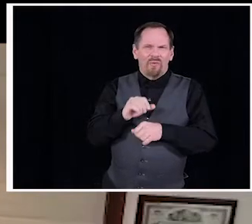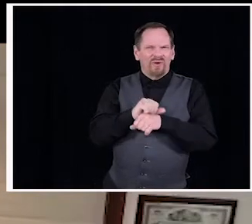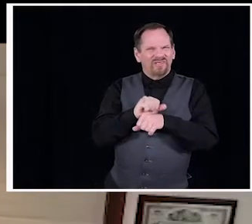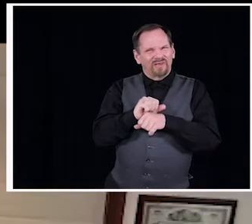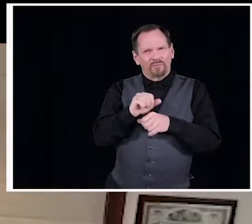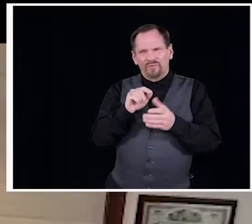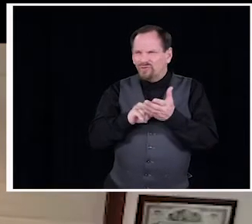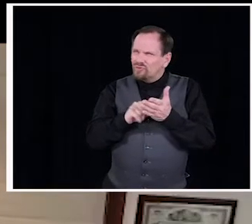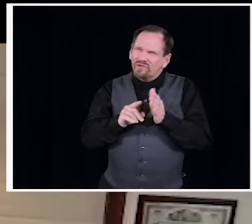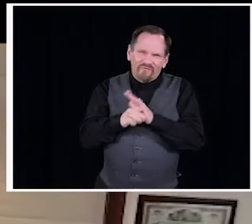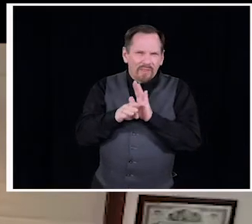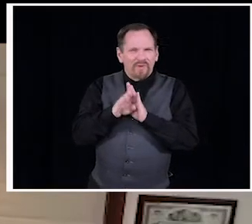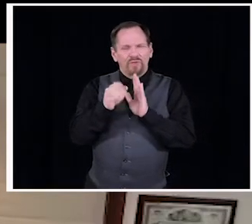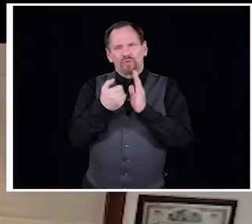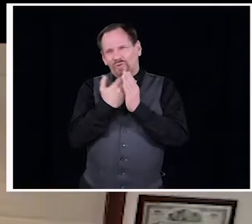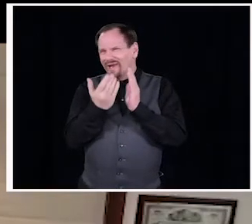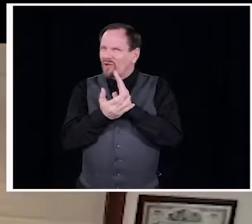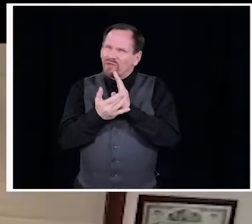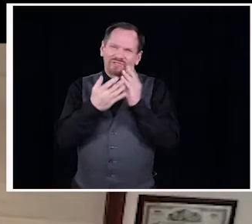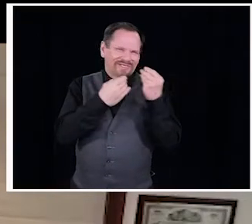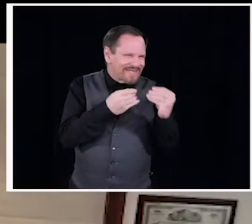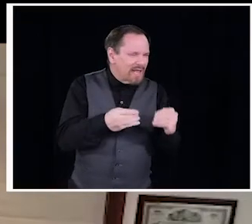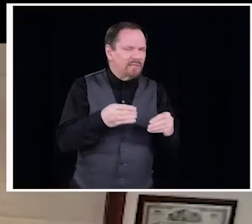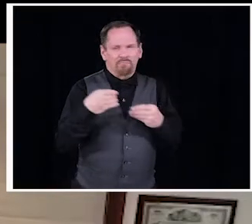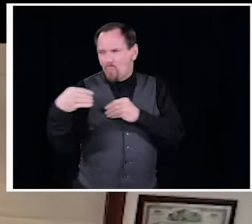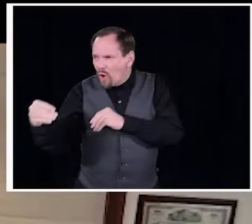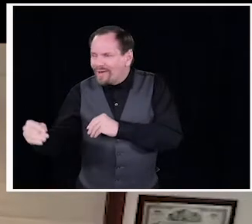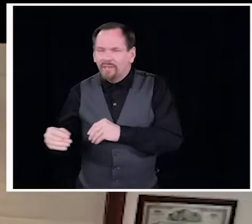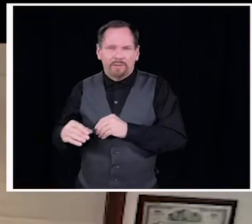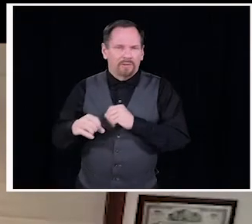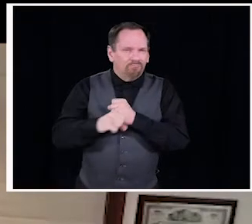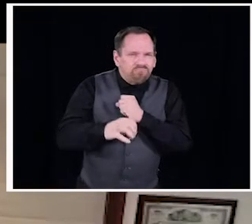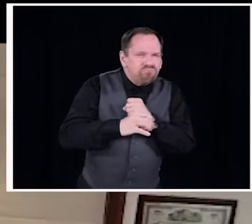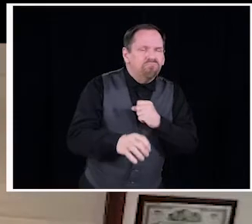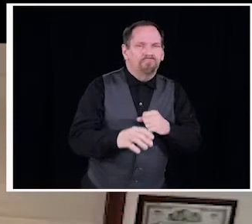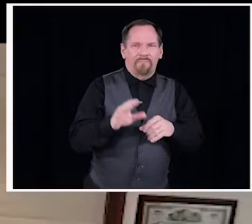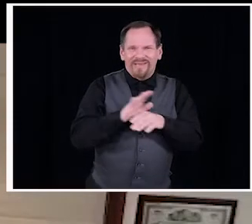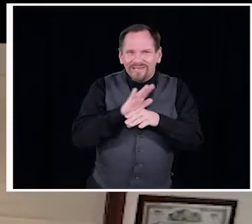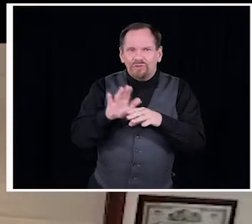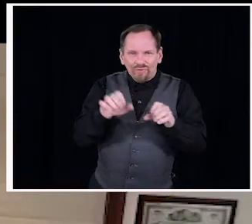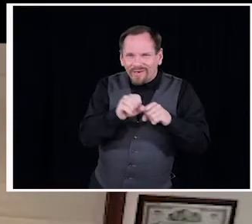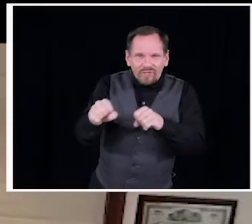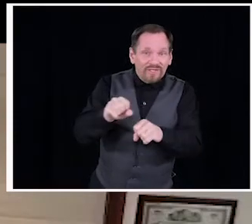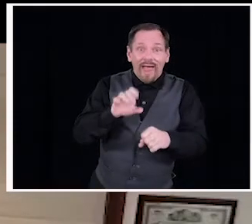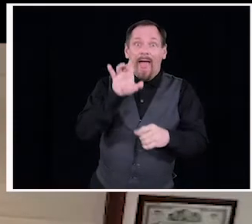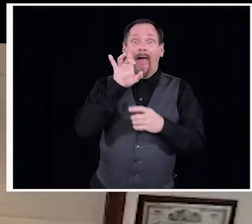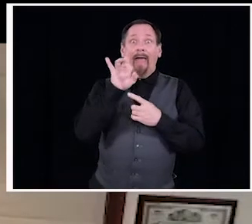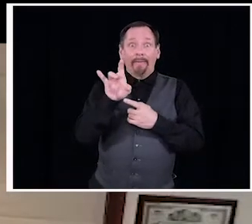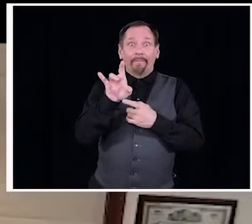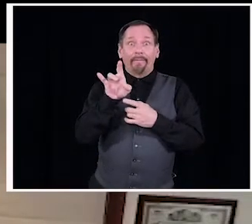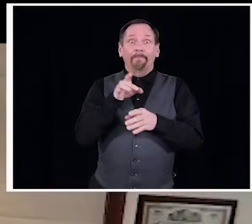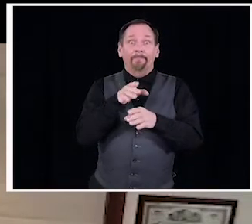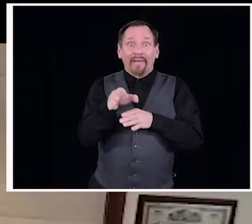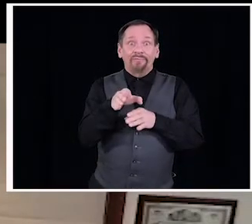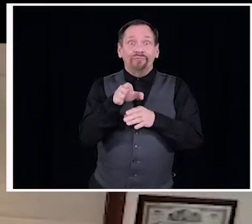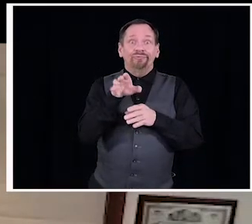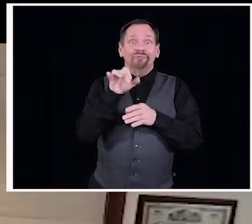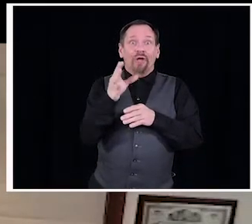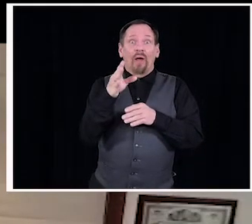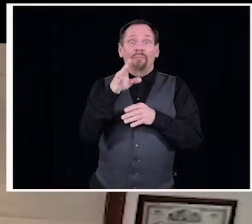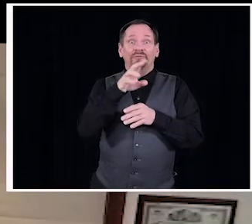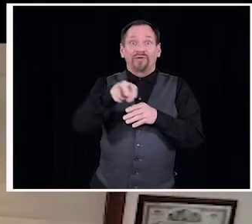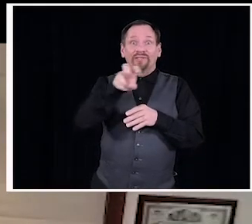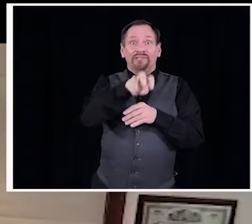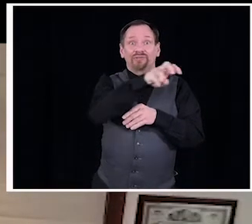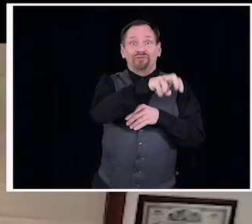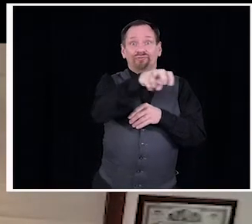new technologies, sales, marketing, business strategy. All in all, I count 8 major job transitions so far.